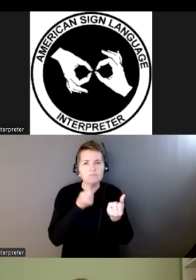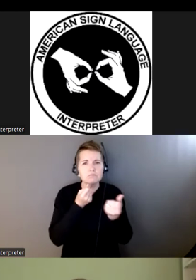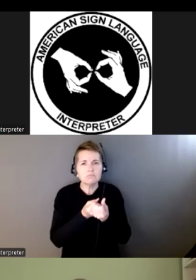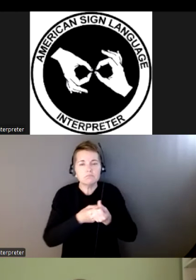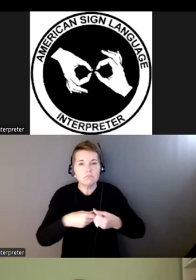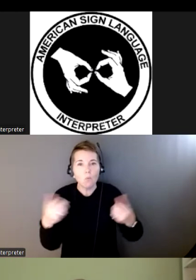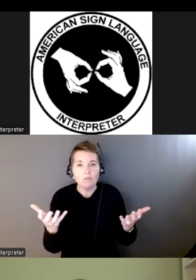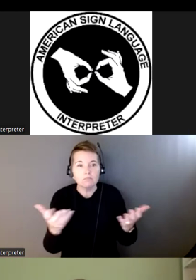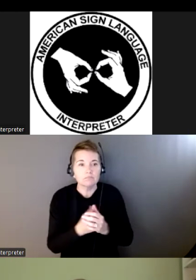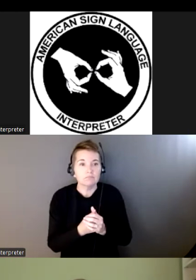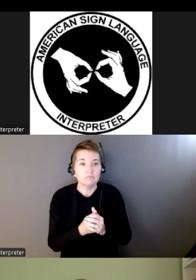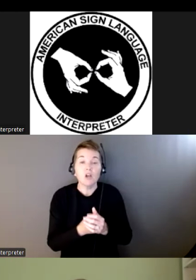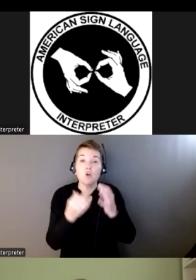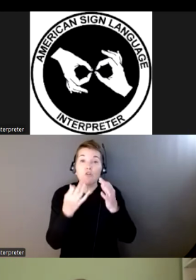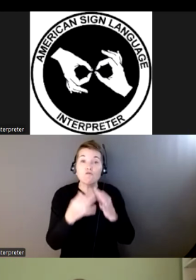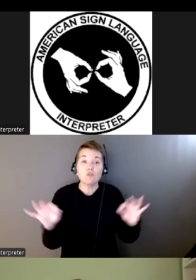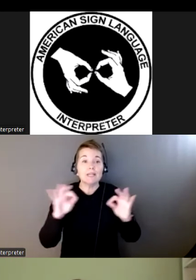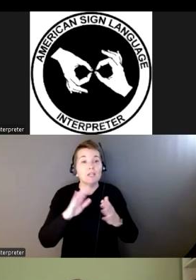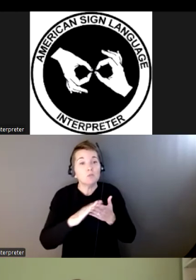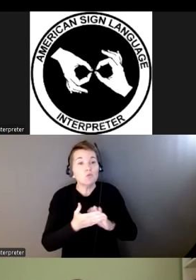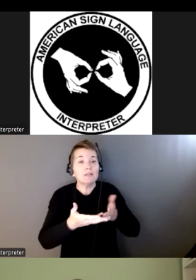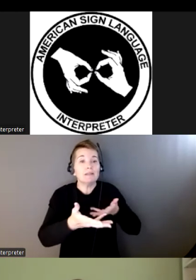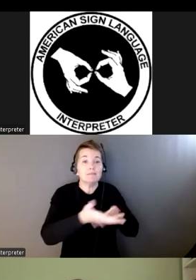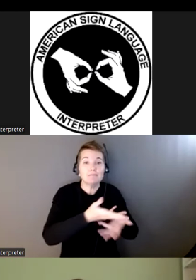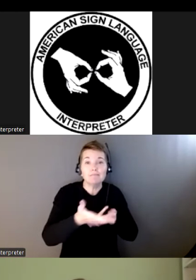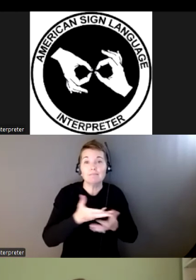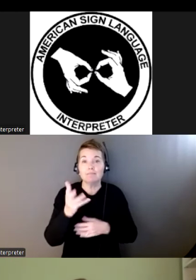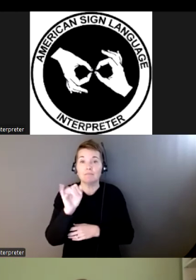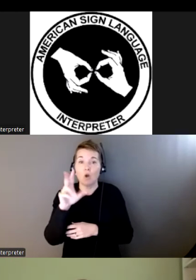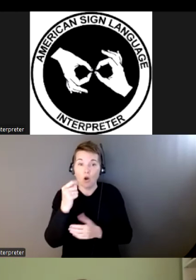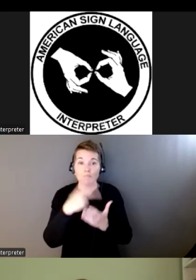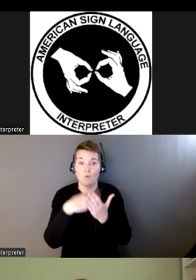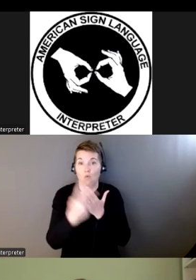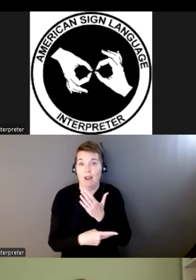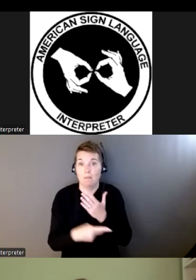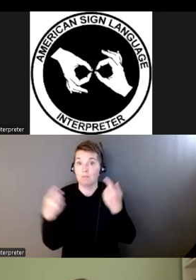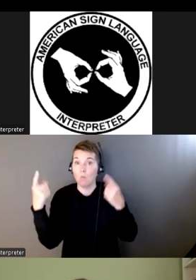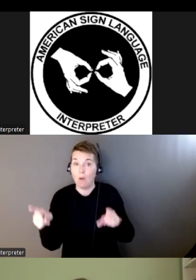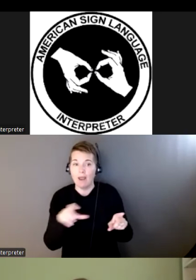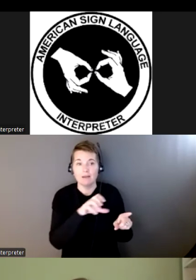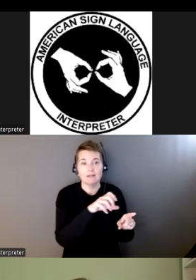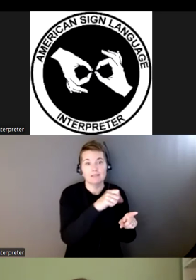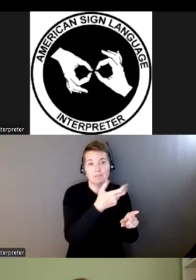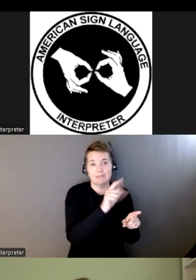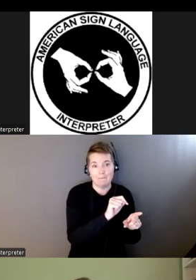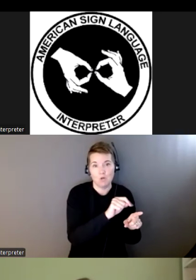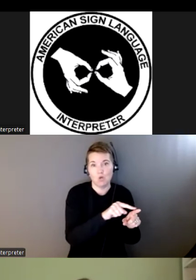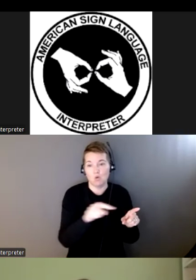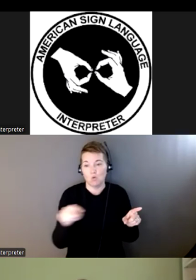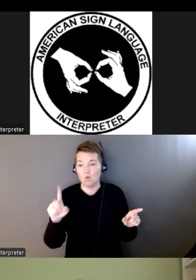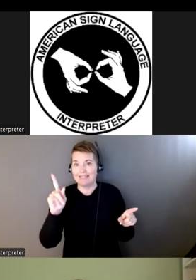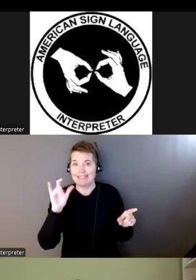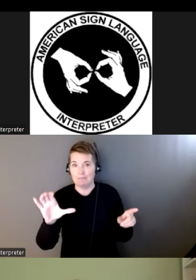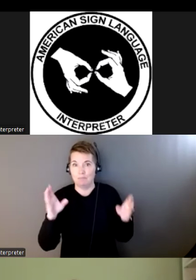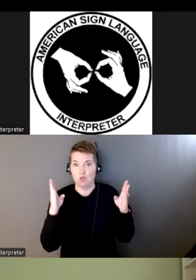free community-engaged arts programming taking place in September to December 2026. So important